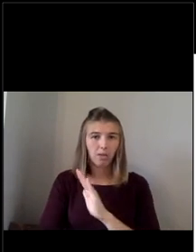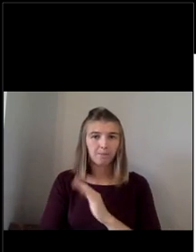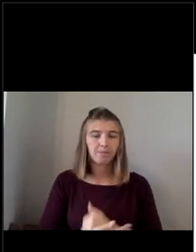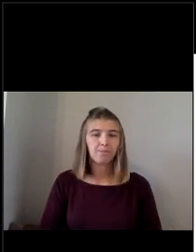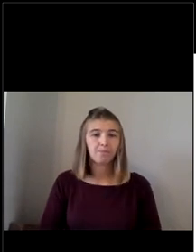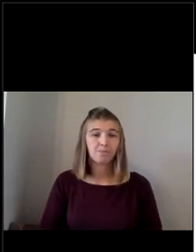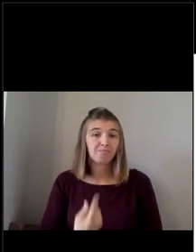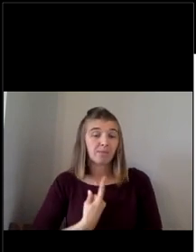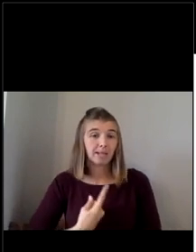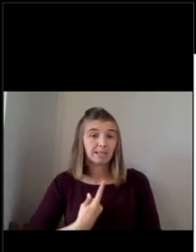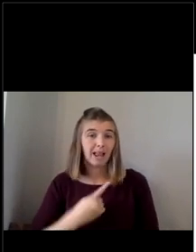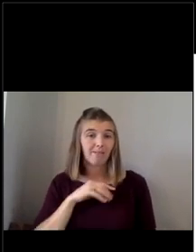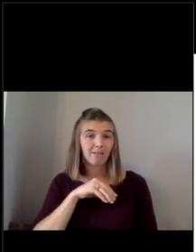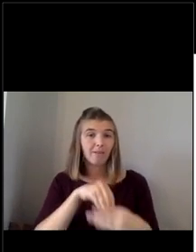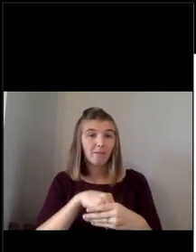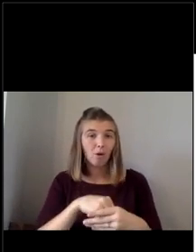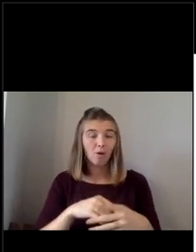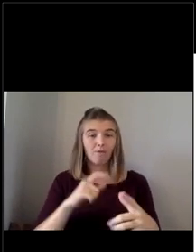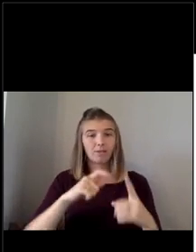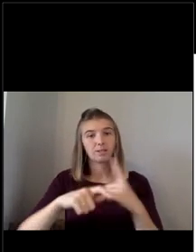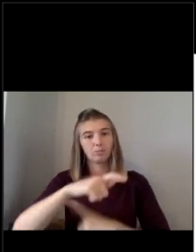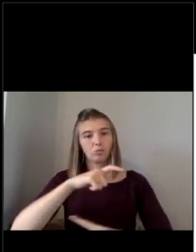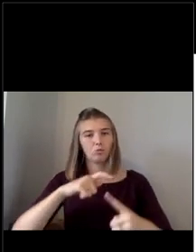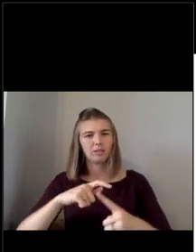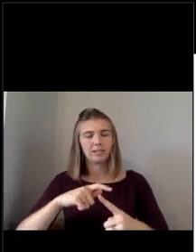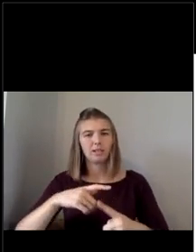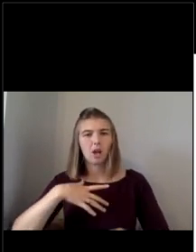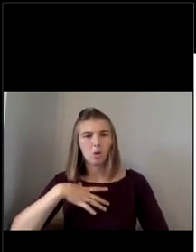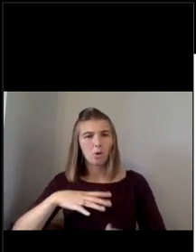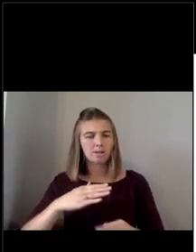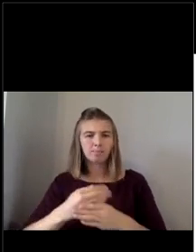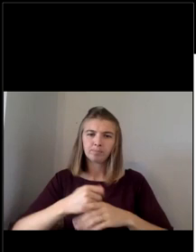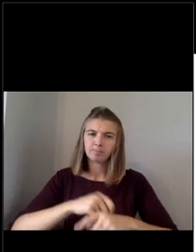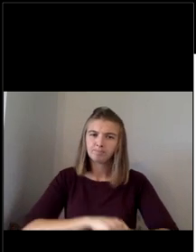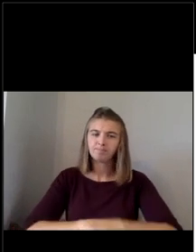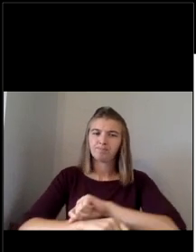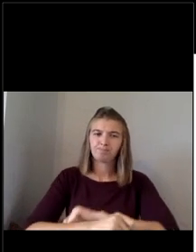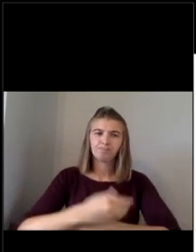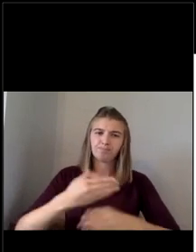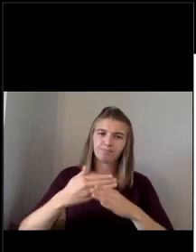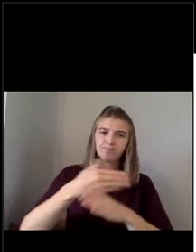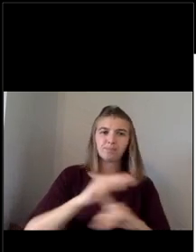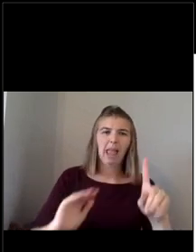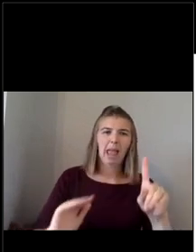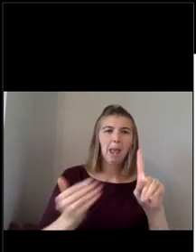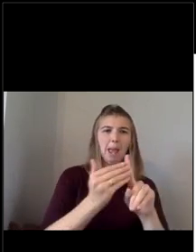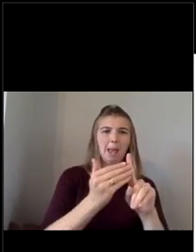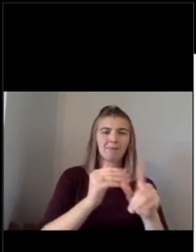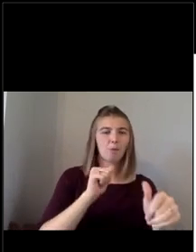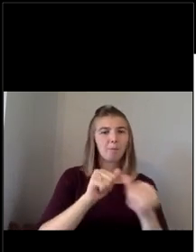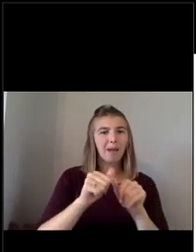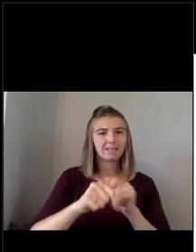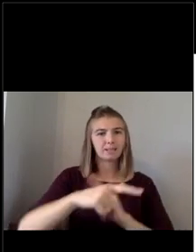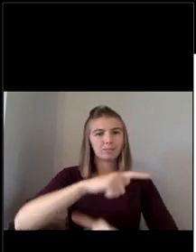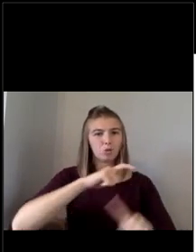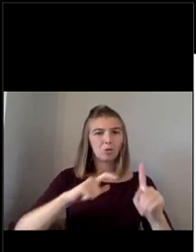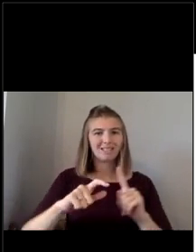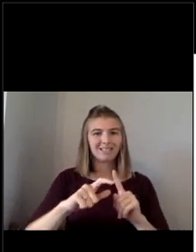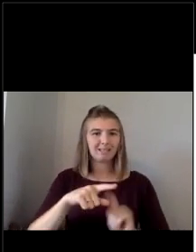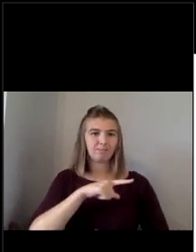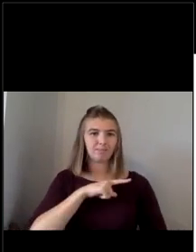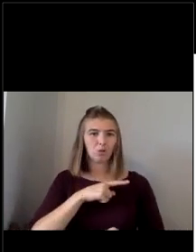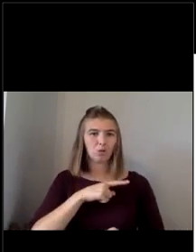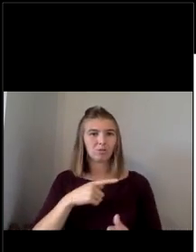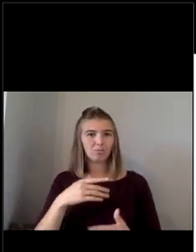for a sense of belonging and to foster it in those around us. Because without it, we cannot thrive. Our students and our staff